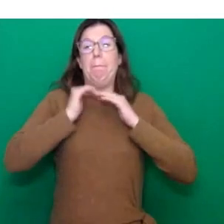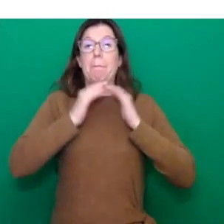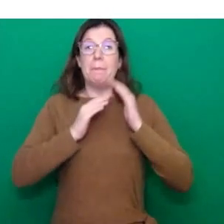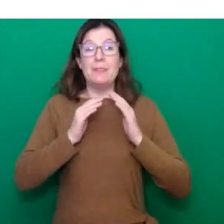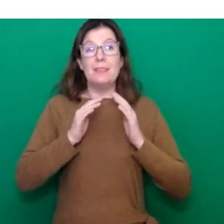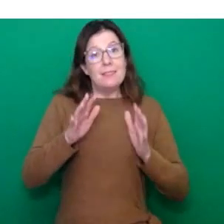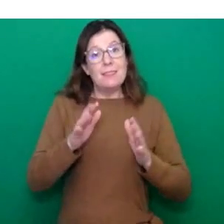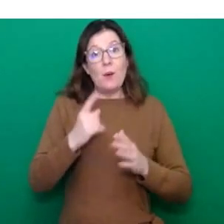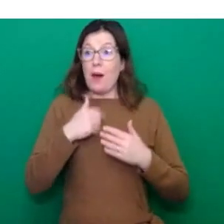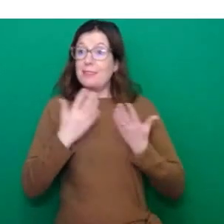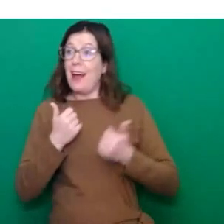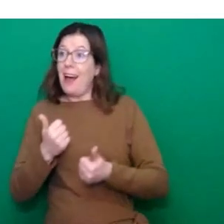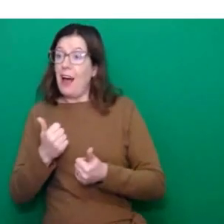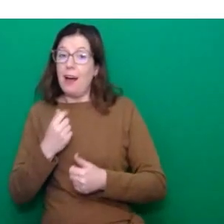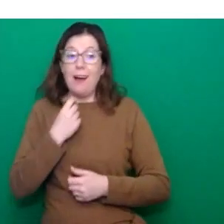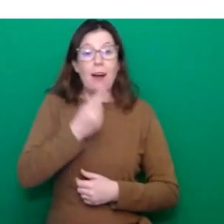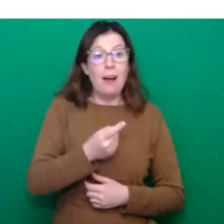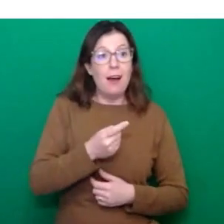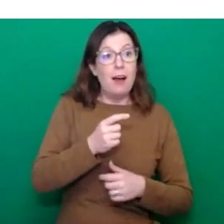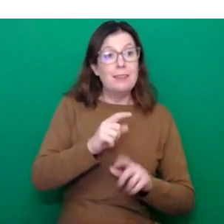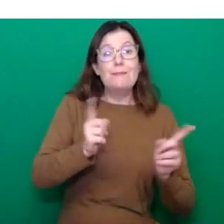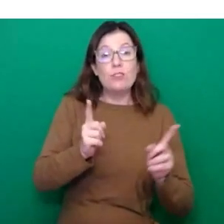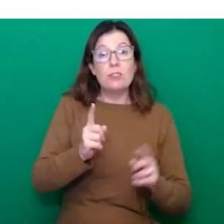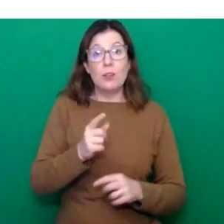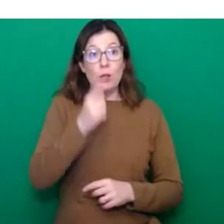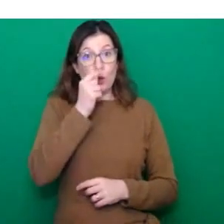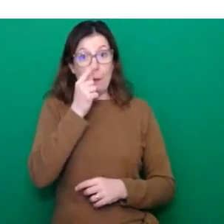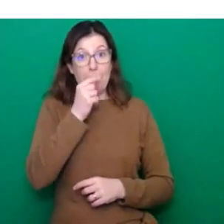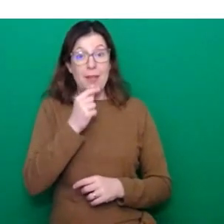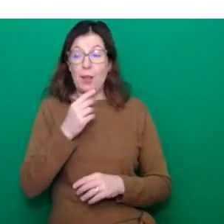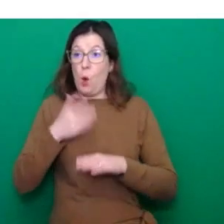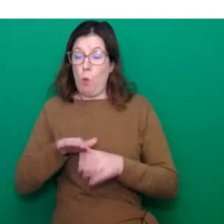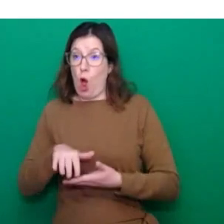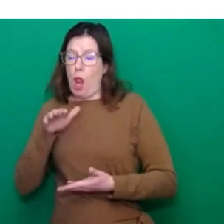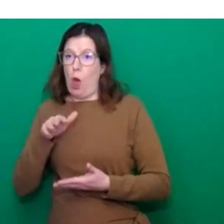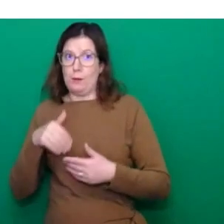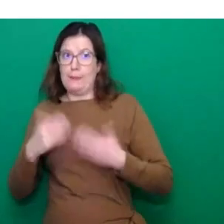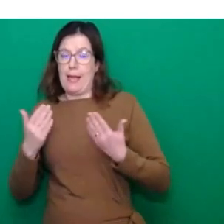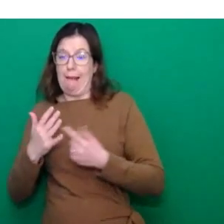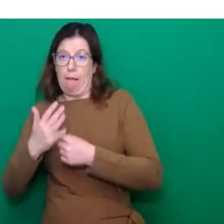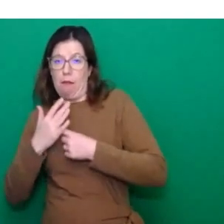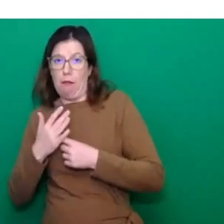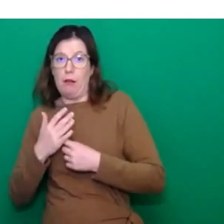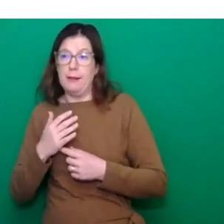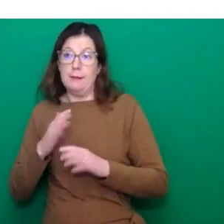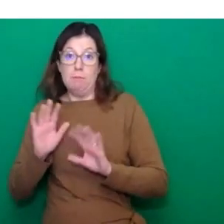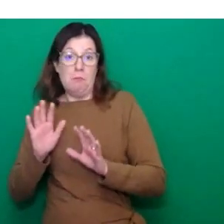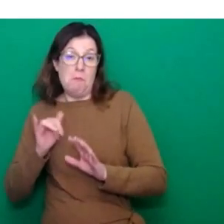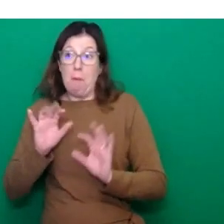sometimes someone's story might affect you more than your workload, but it's about reaching out for support for yourself to support your own mental health as